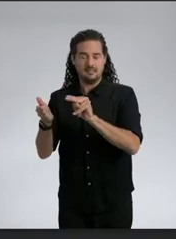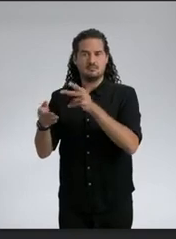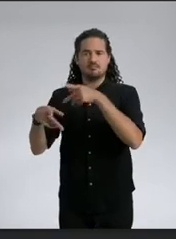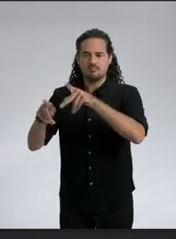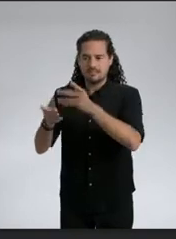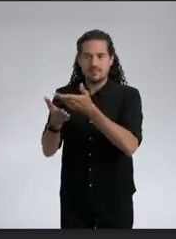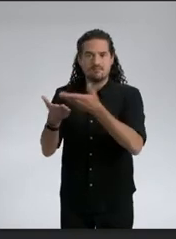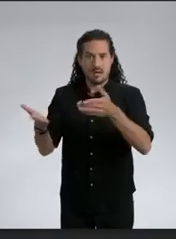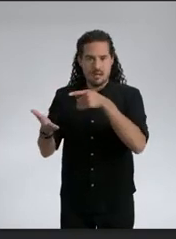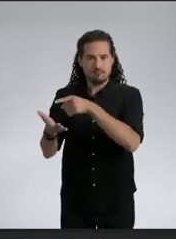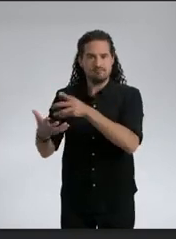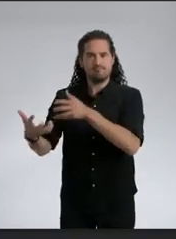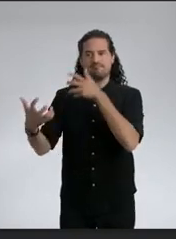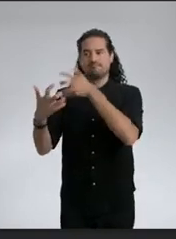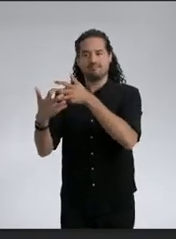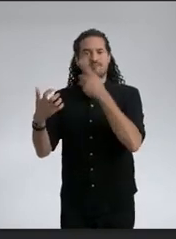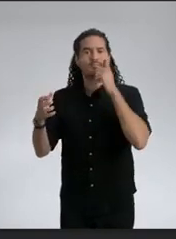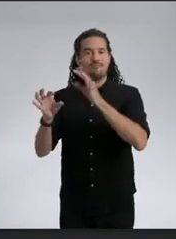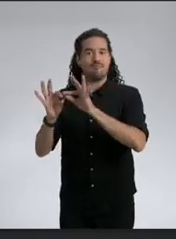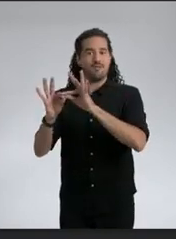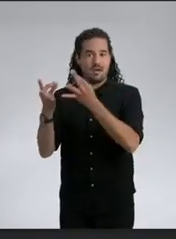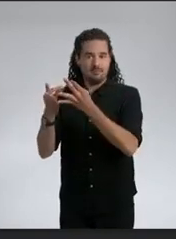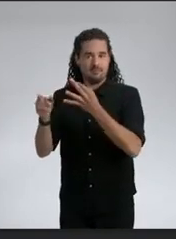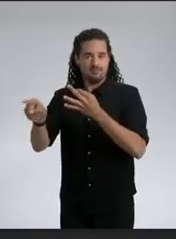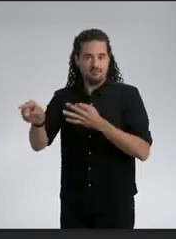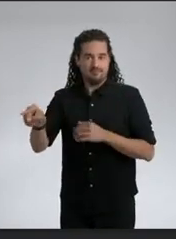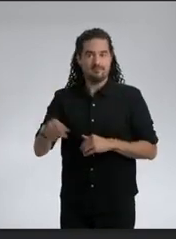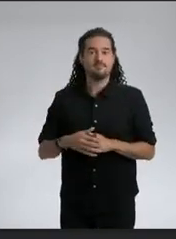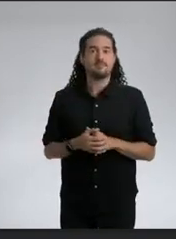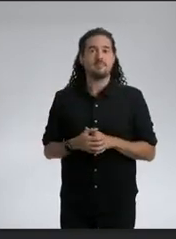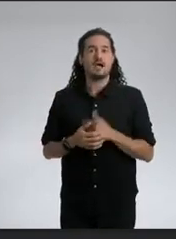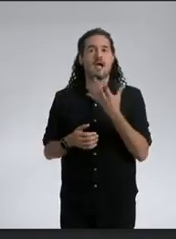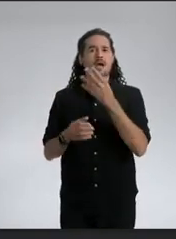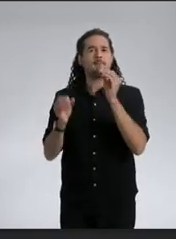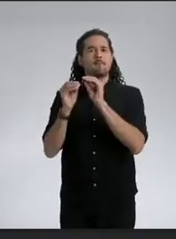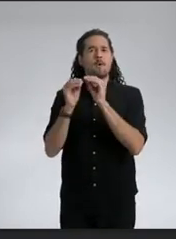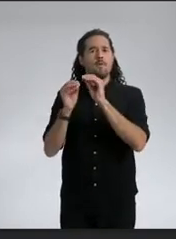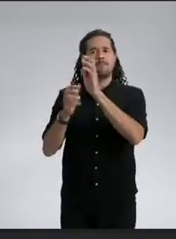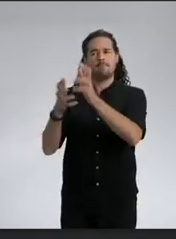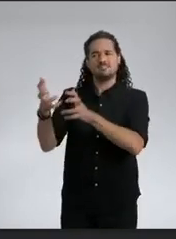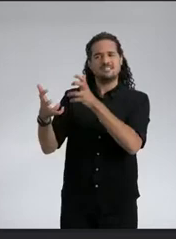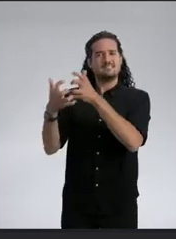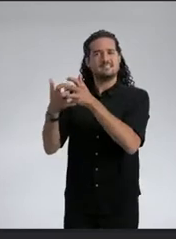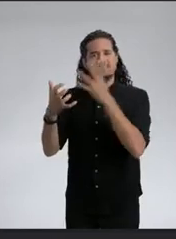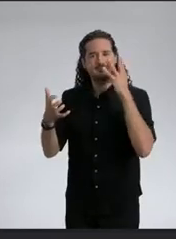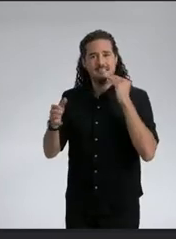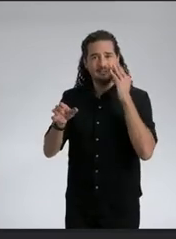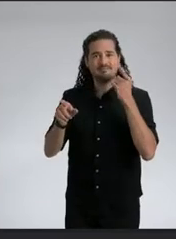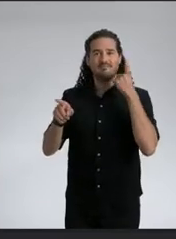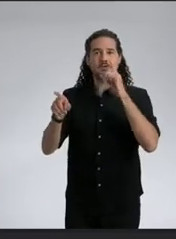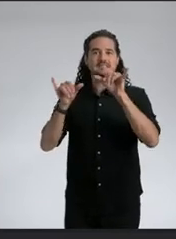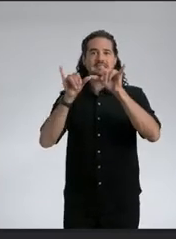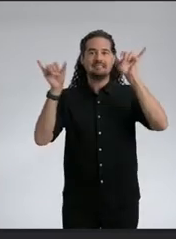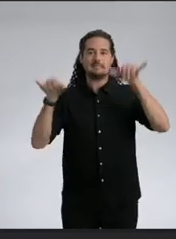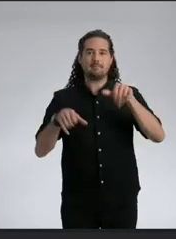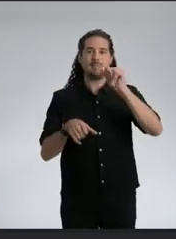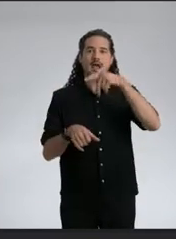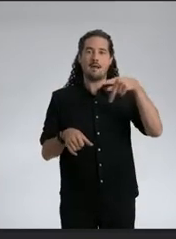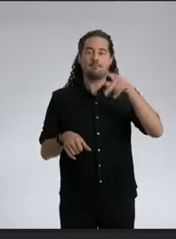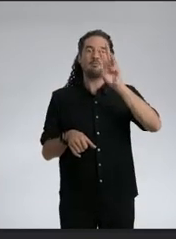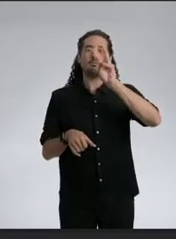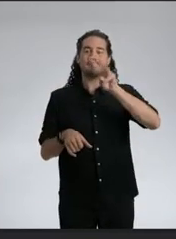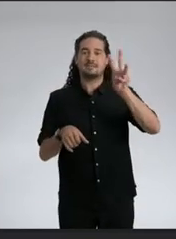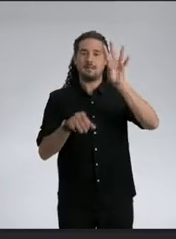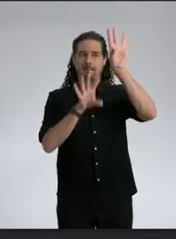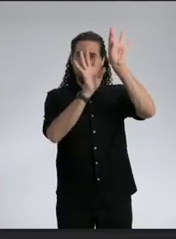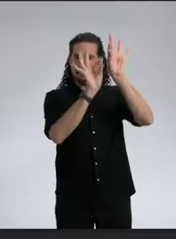family. And it provides a personalized experience via a system app and website picker, which allows parents to choose which